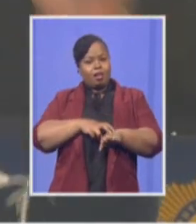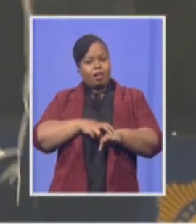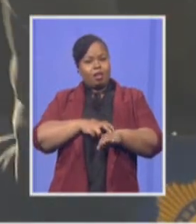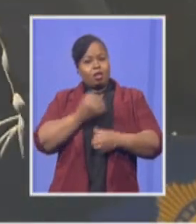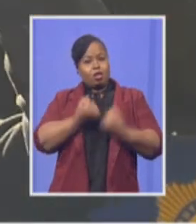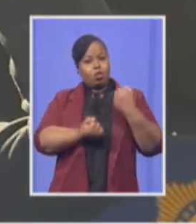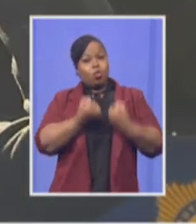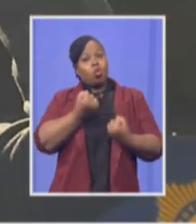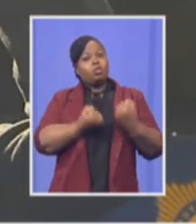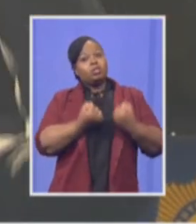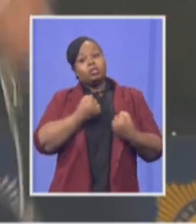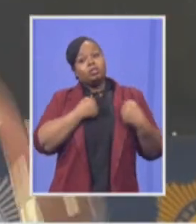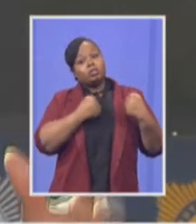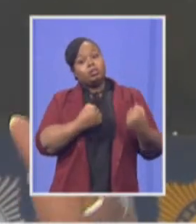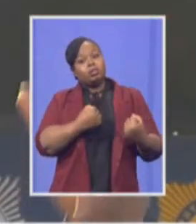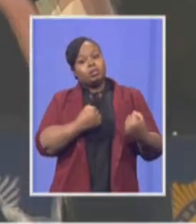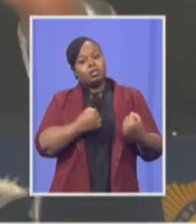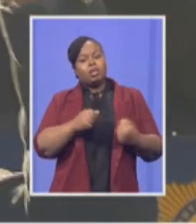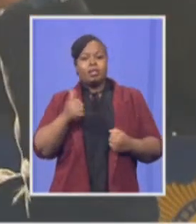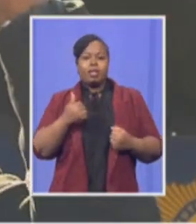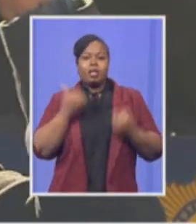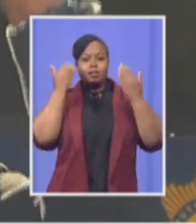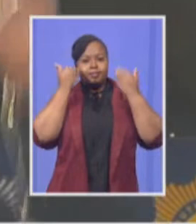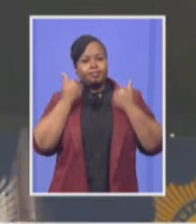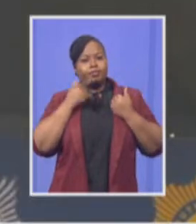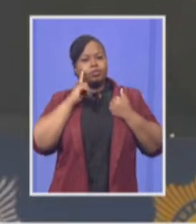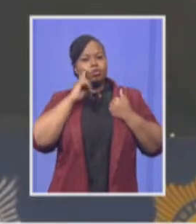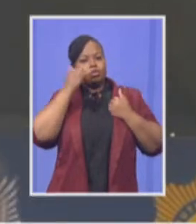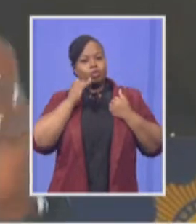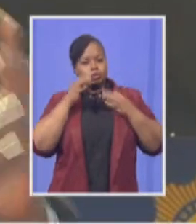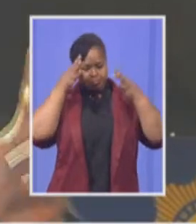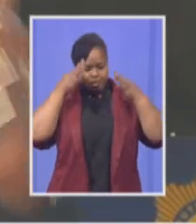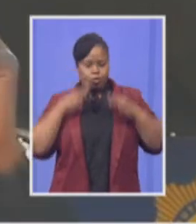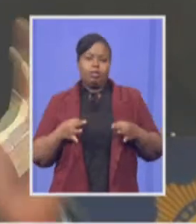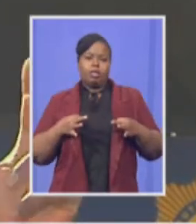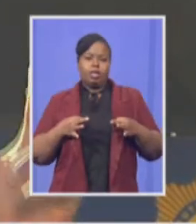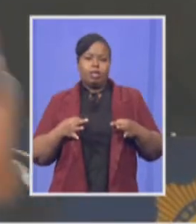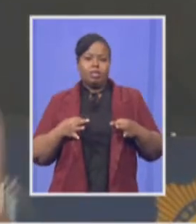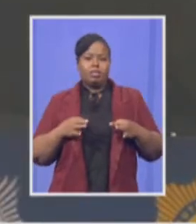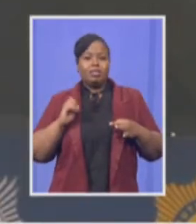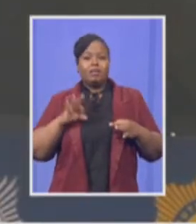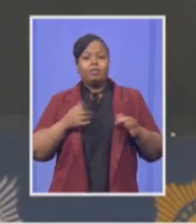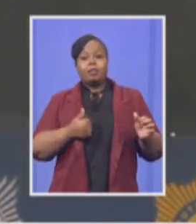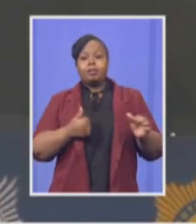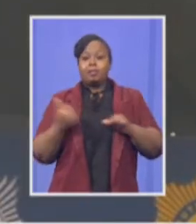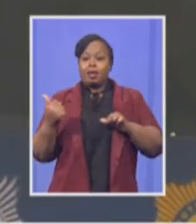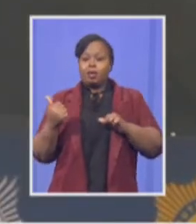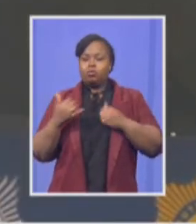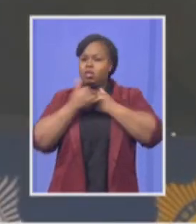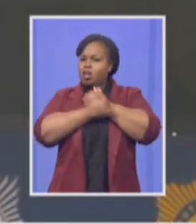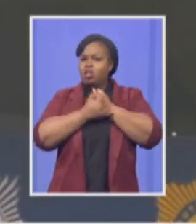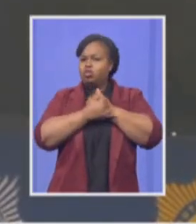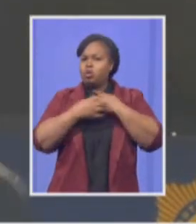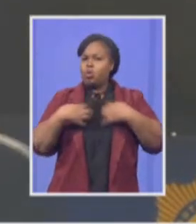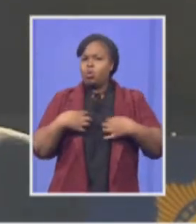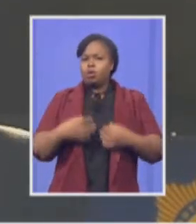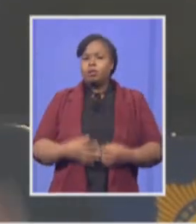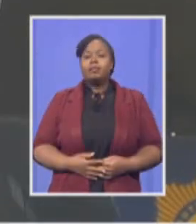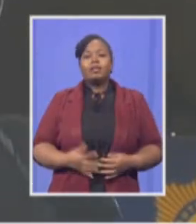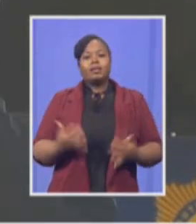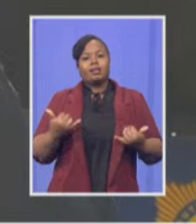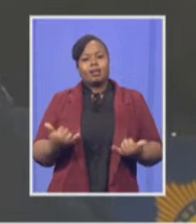ecourt bese kuthi ama-magistrate athatha ama-decision ukuthi abuyele emuva. Njengamanje ke